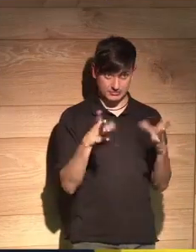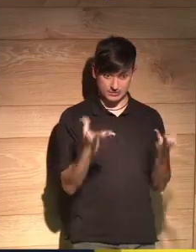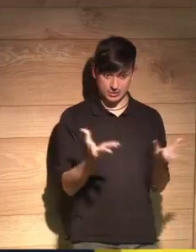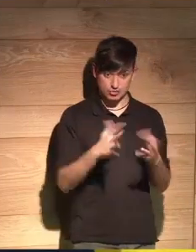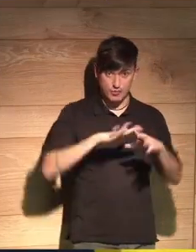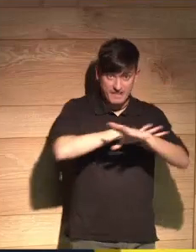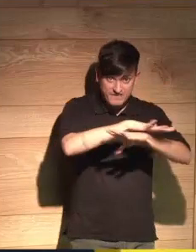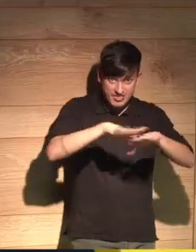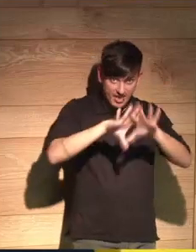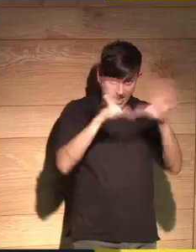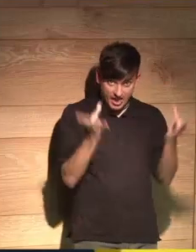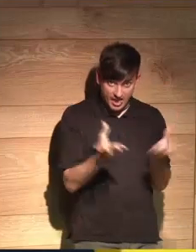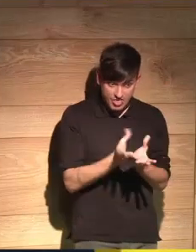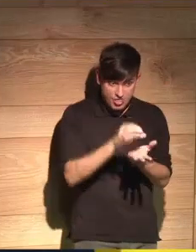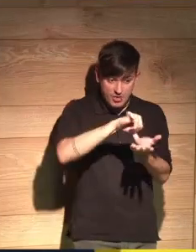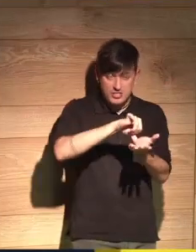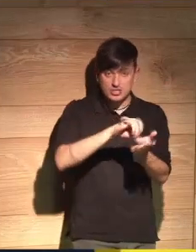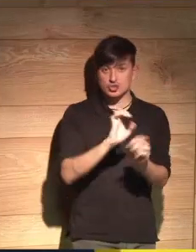of the surface,